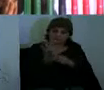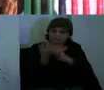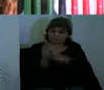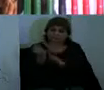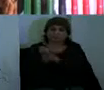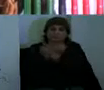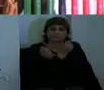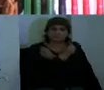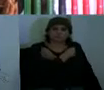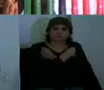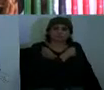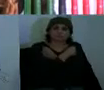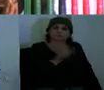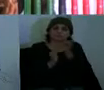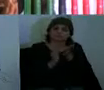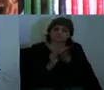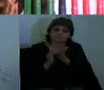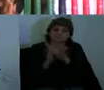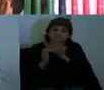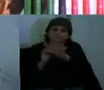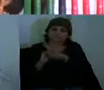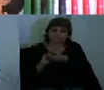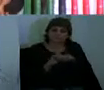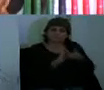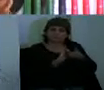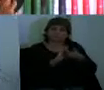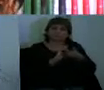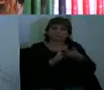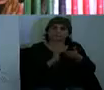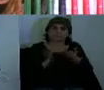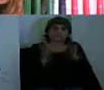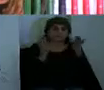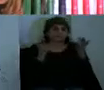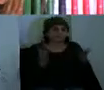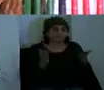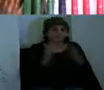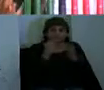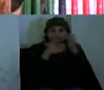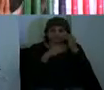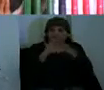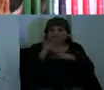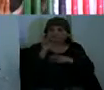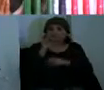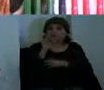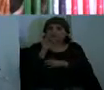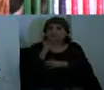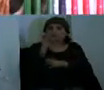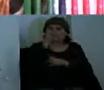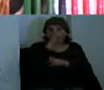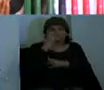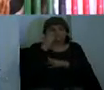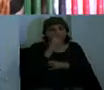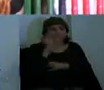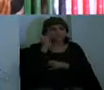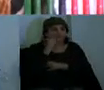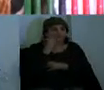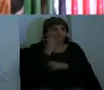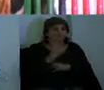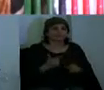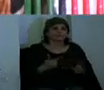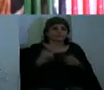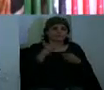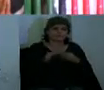and reconciliation, and offer us a feast of wisdom for our daily lives. In the